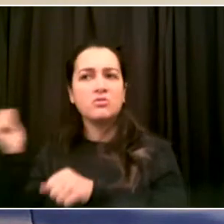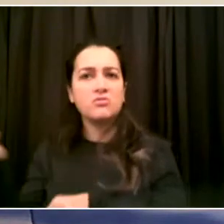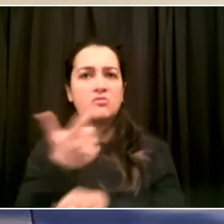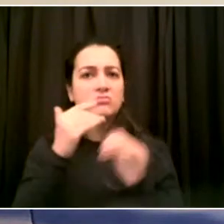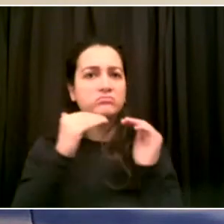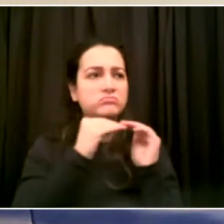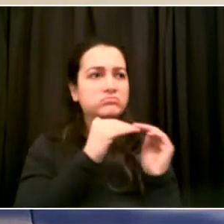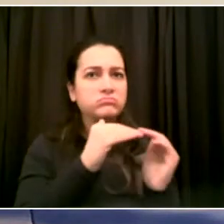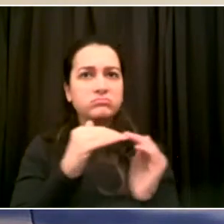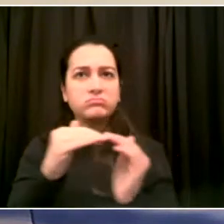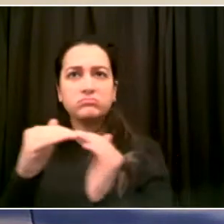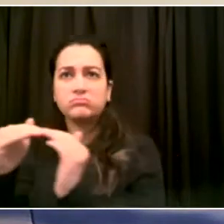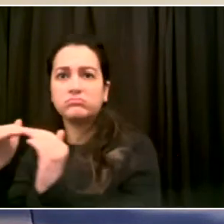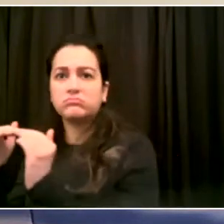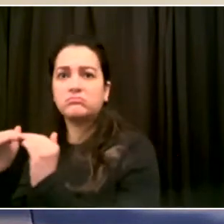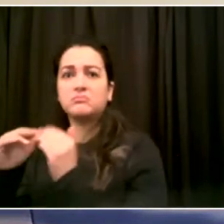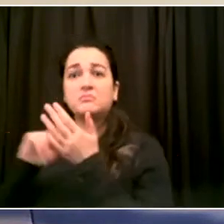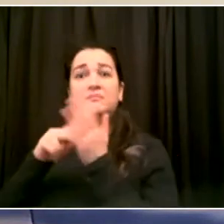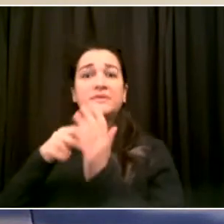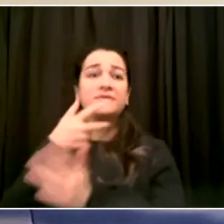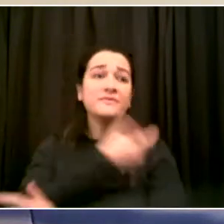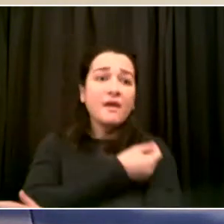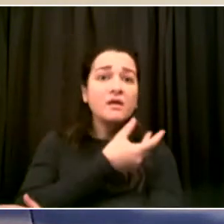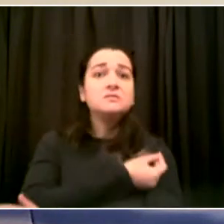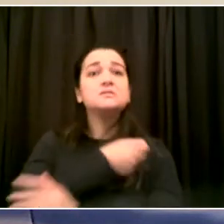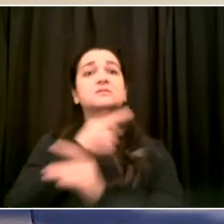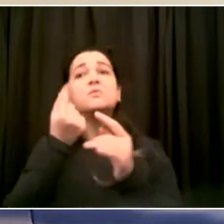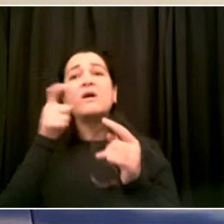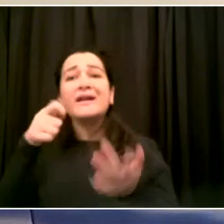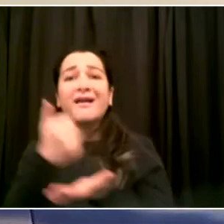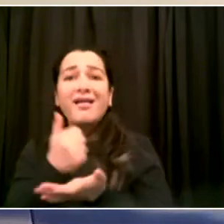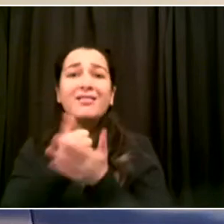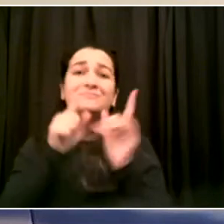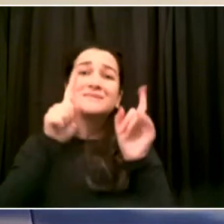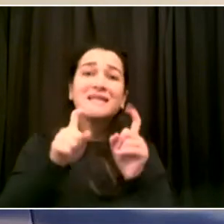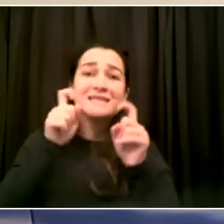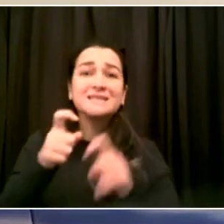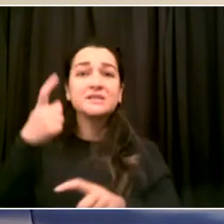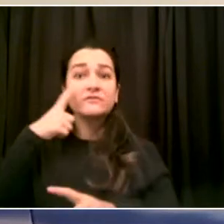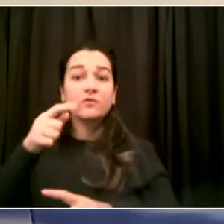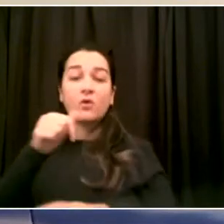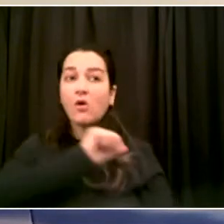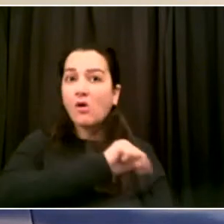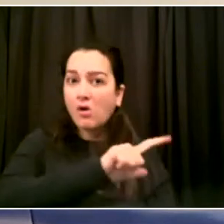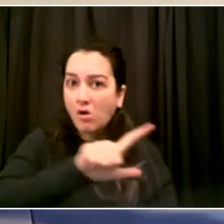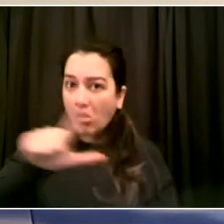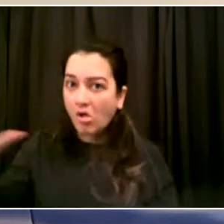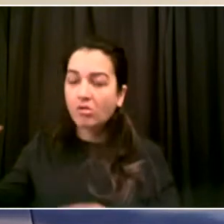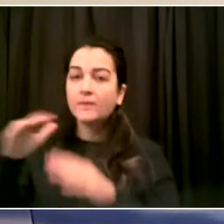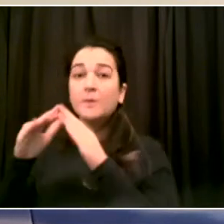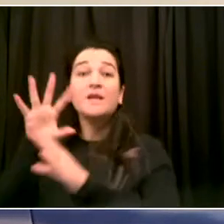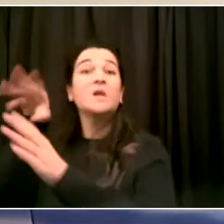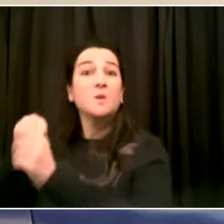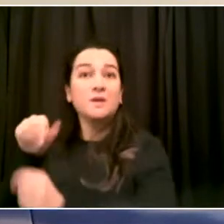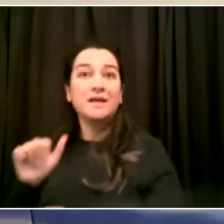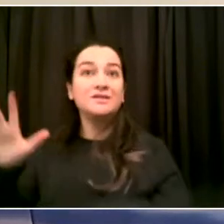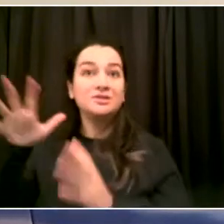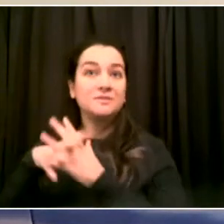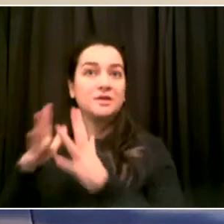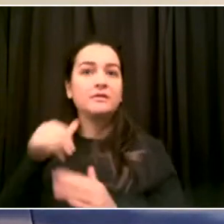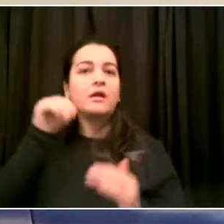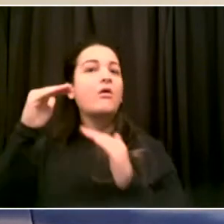our president, Joe Biden, signed a memorandum that contained some of my measures that I